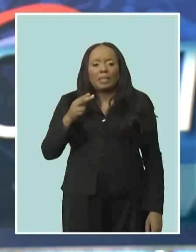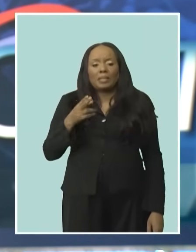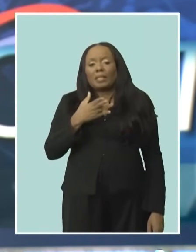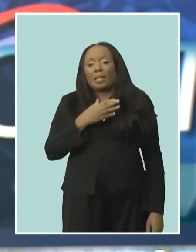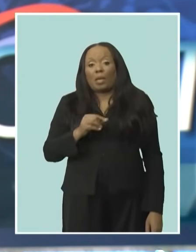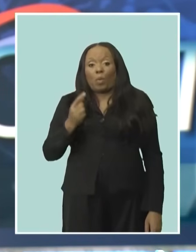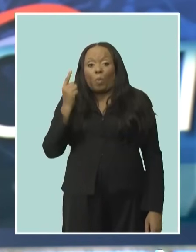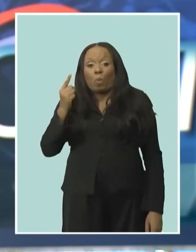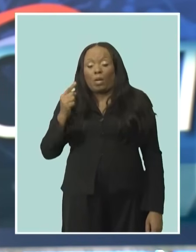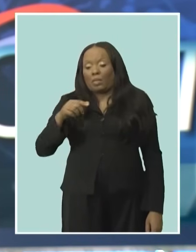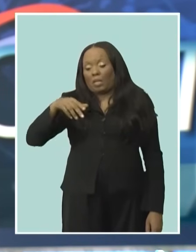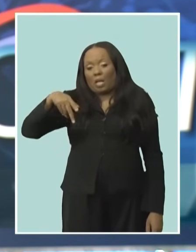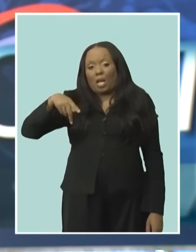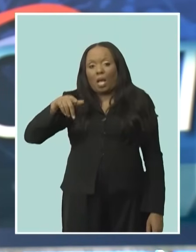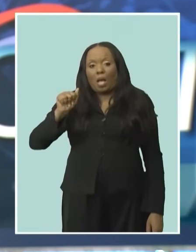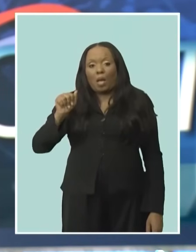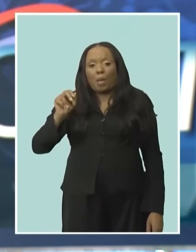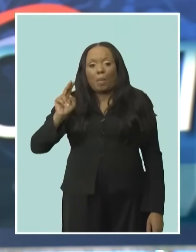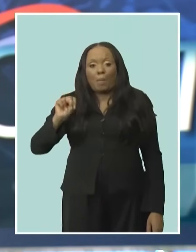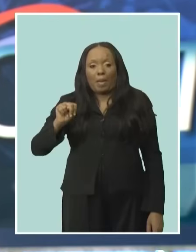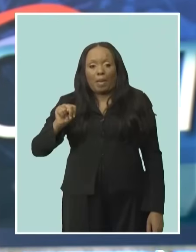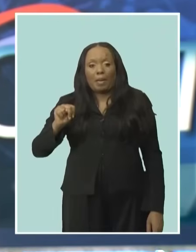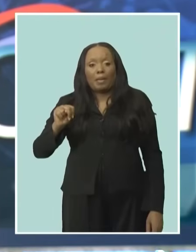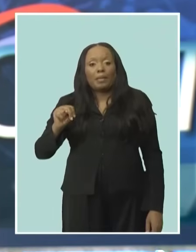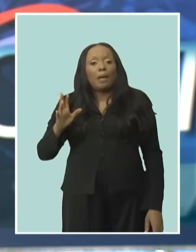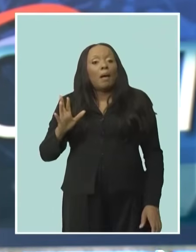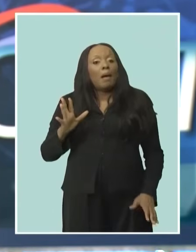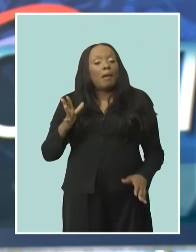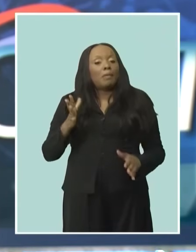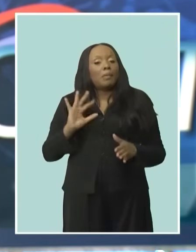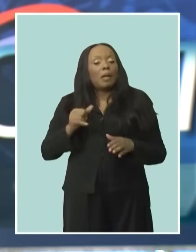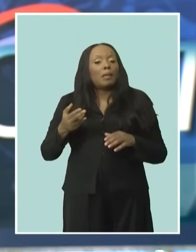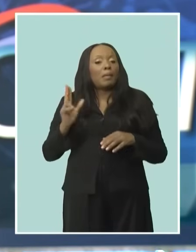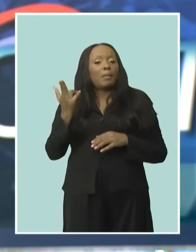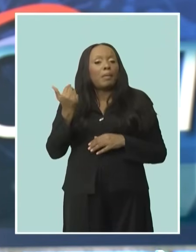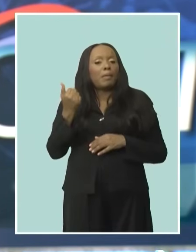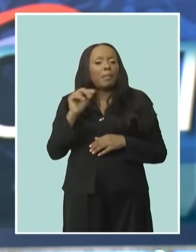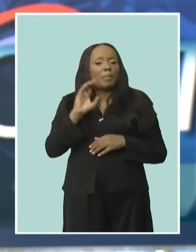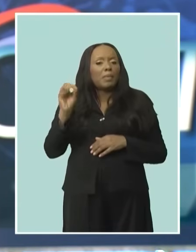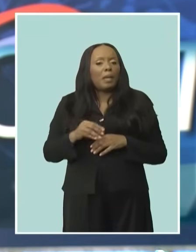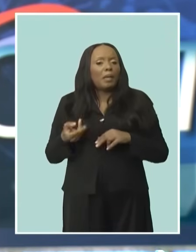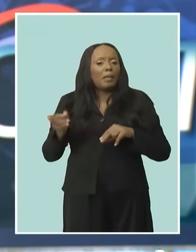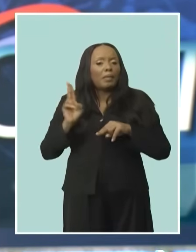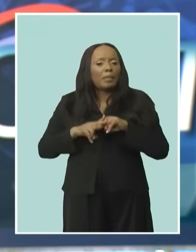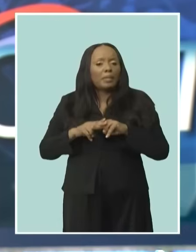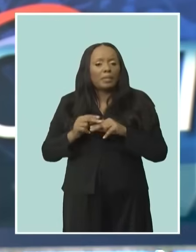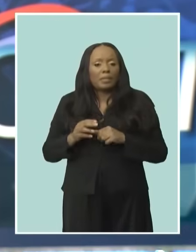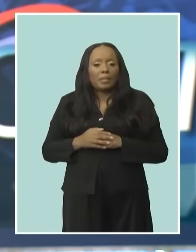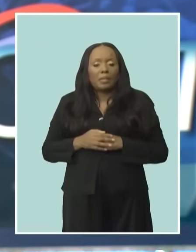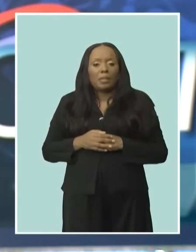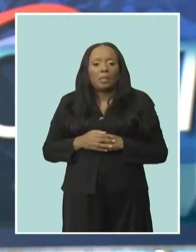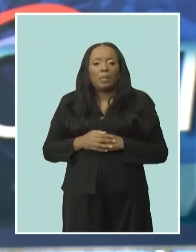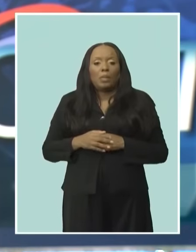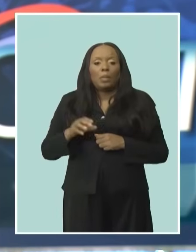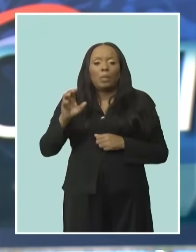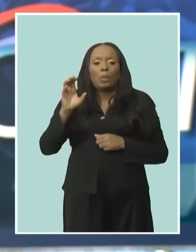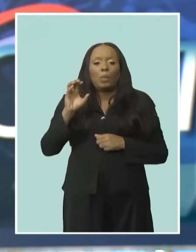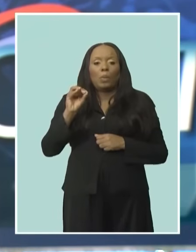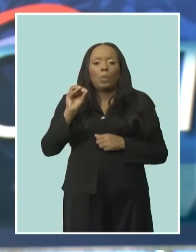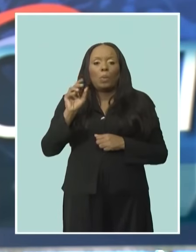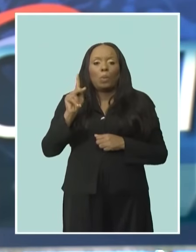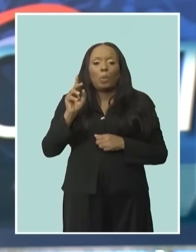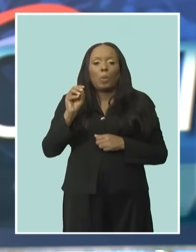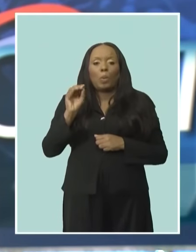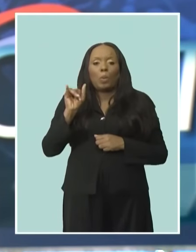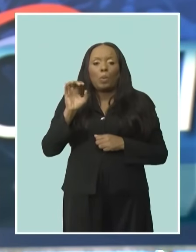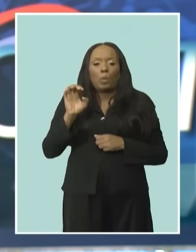a 13% increase in entries compared to last year. Owner of Okoye by Kim Butcher,